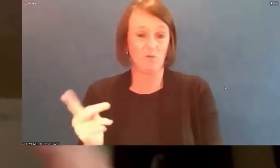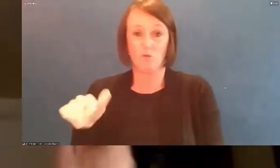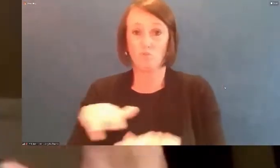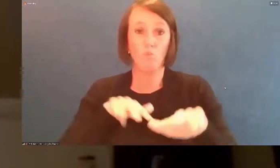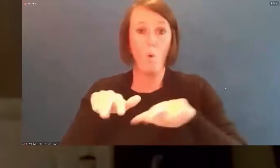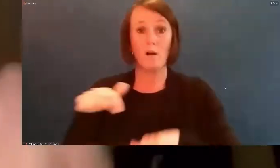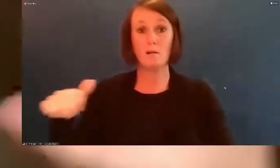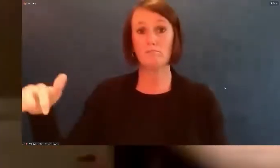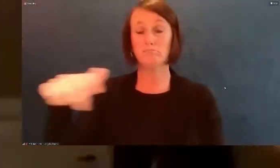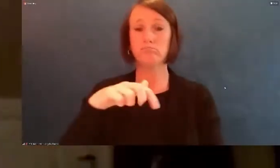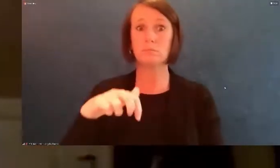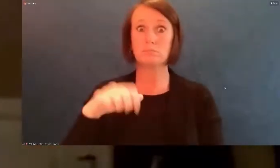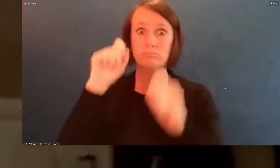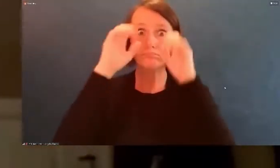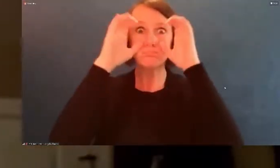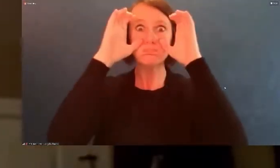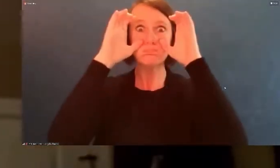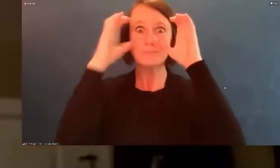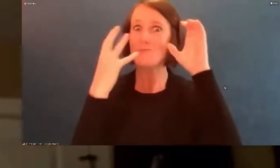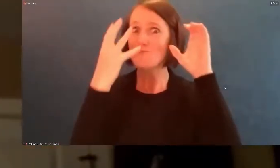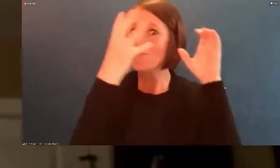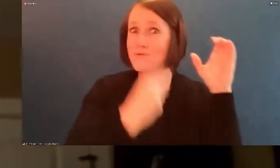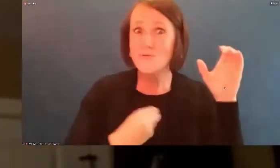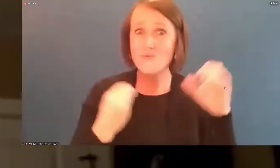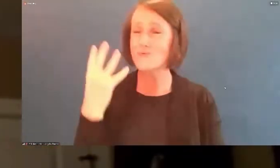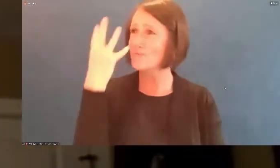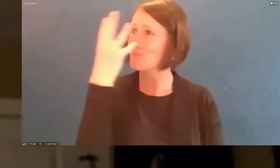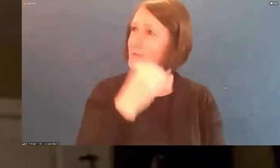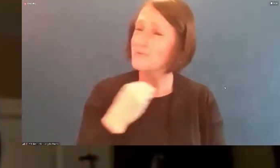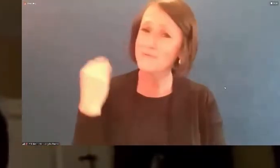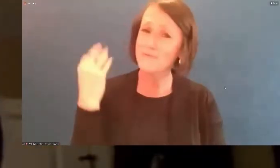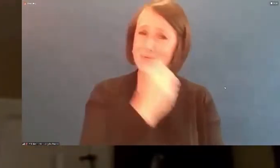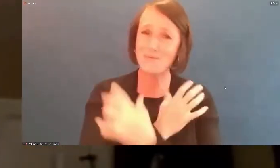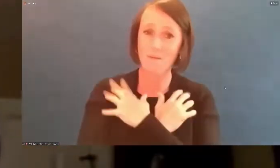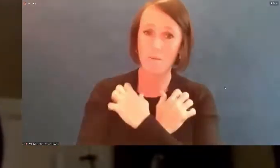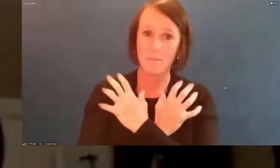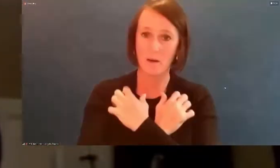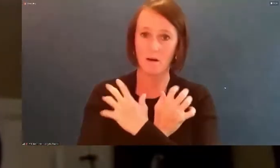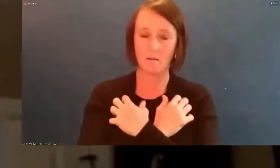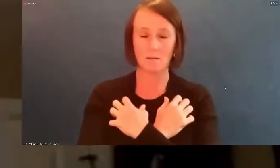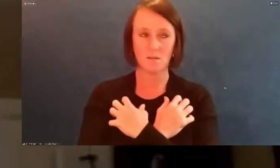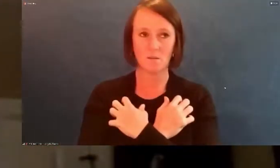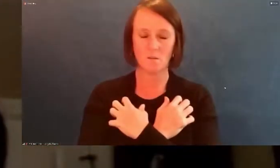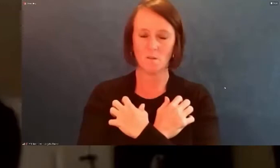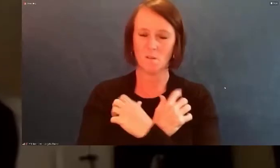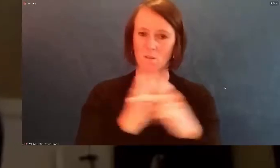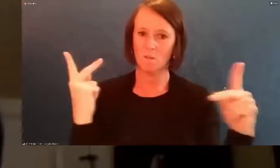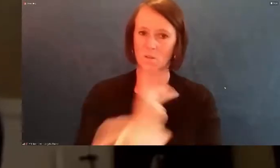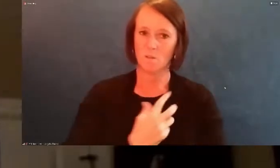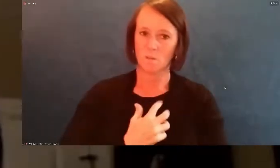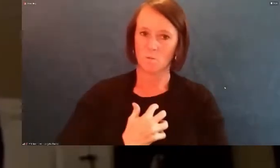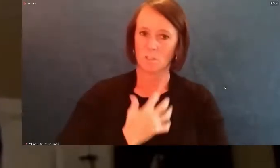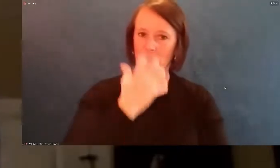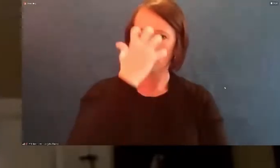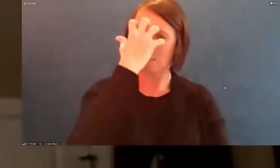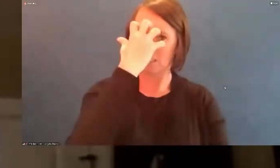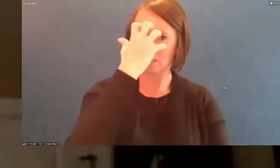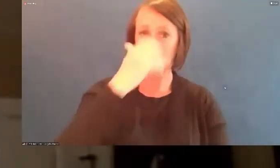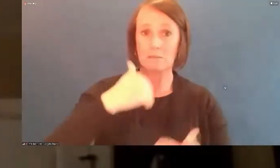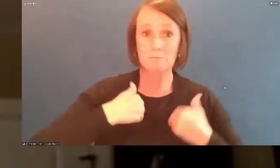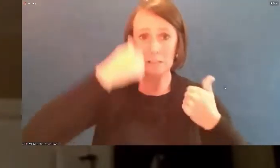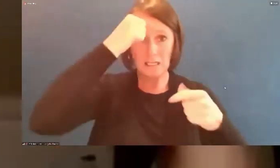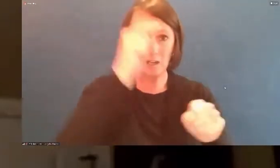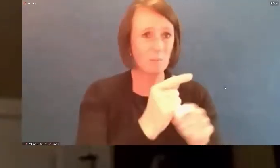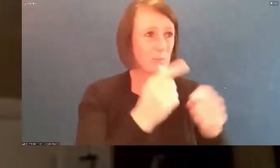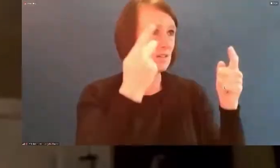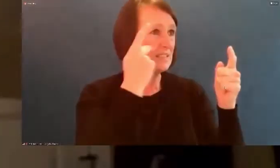Big eyes, beautiful coat. Oh, it's beautiful, that cinnamon bear. Well, I started getting even madder because if little Rodney had already seen